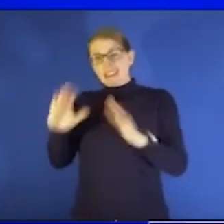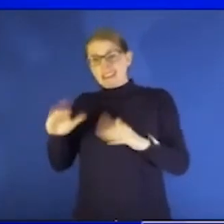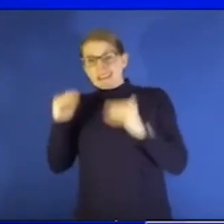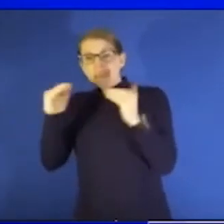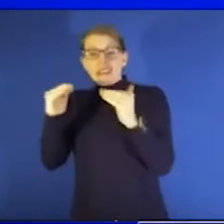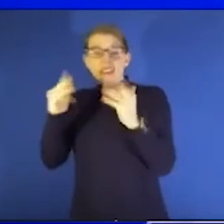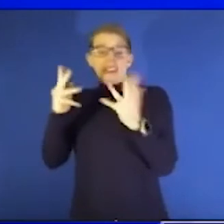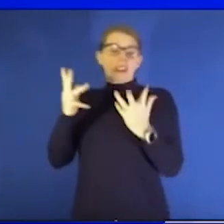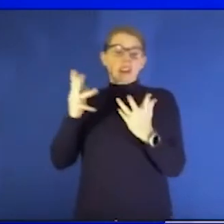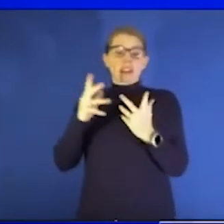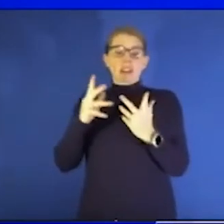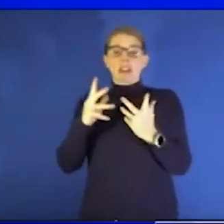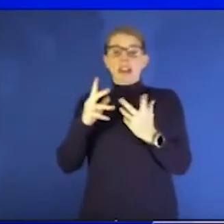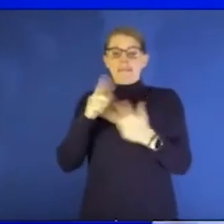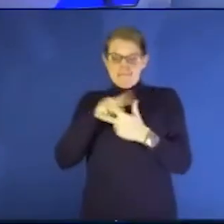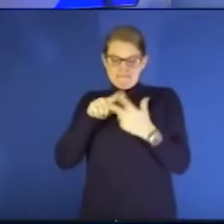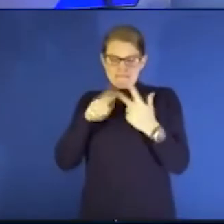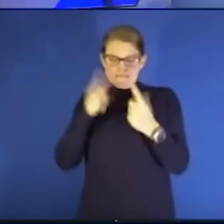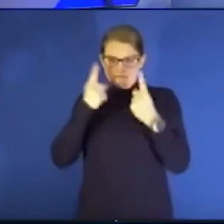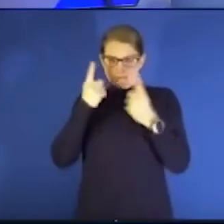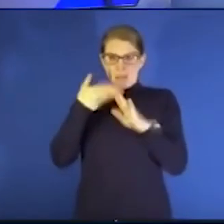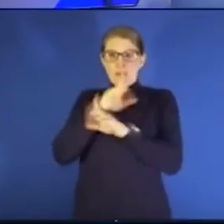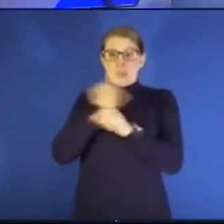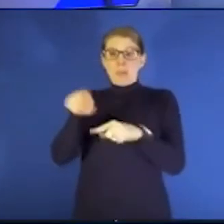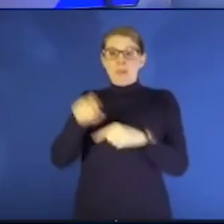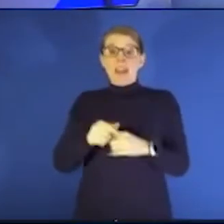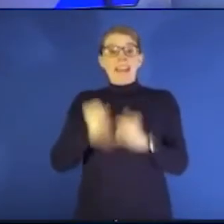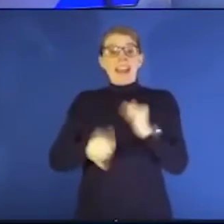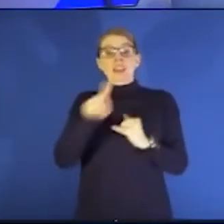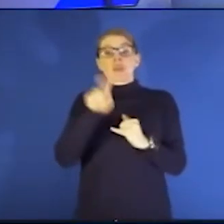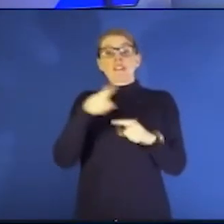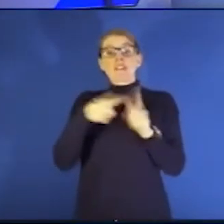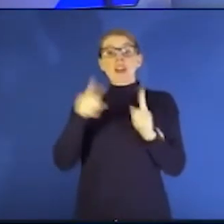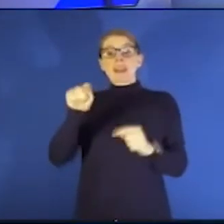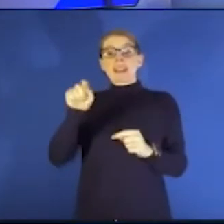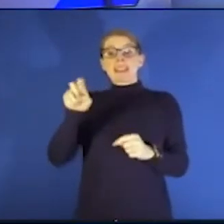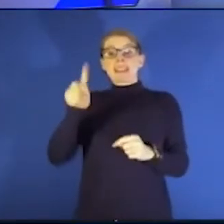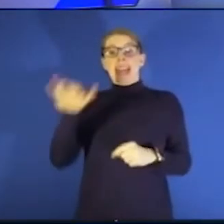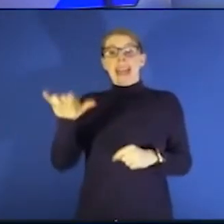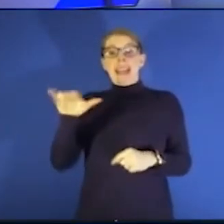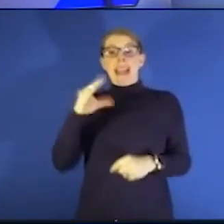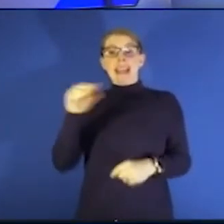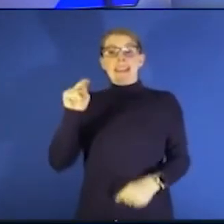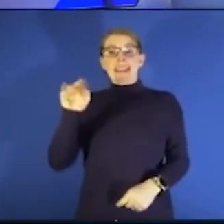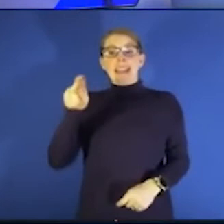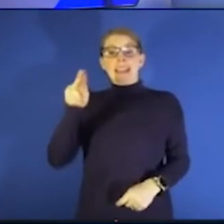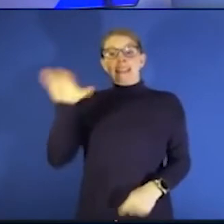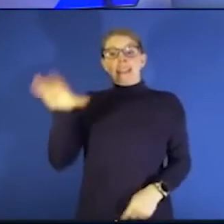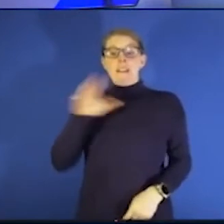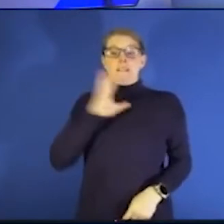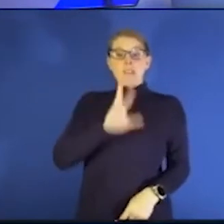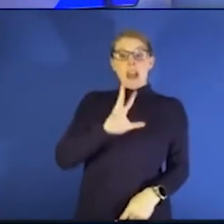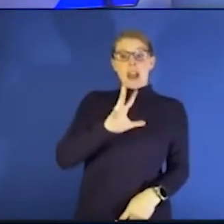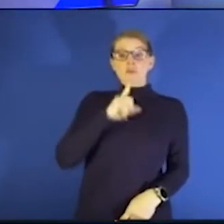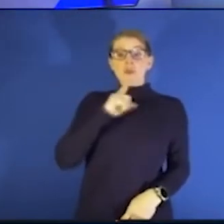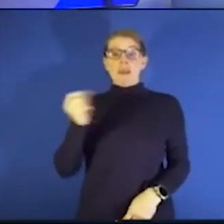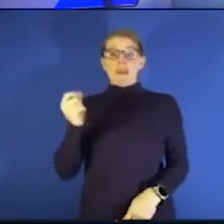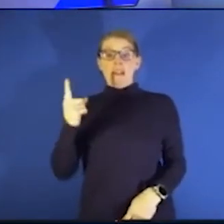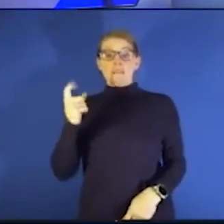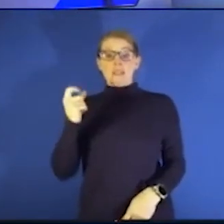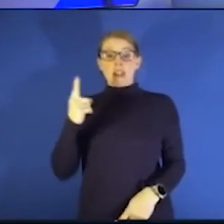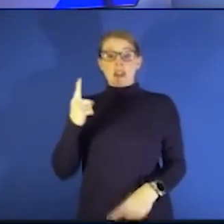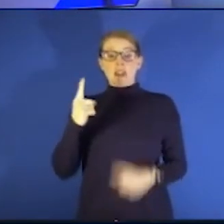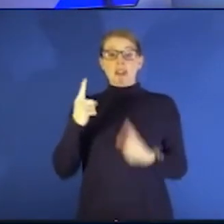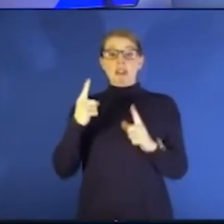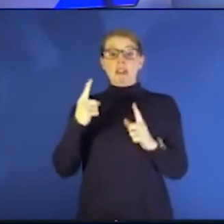about all of those things when you do that. Last question is from Teddy and Nancy. How soon can my 5 to 11-year-old get vaccinated after they've had